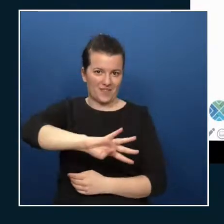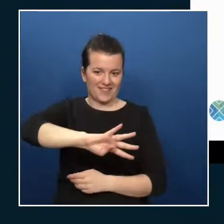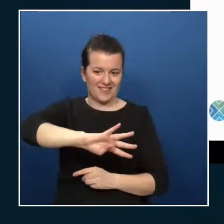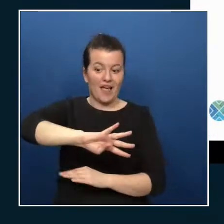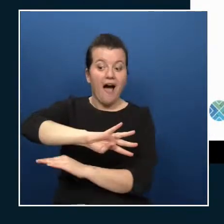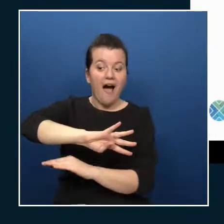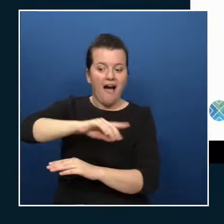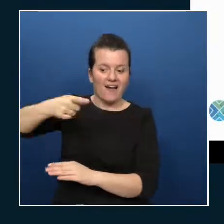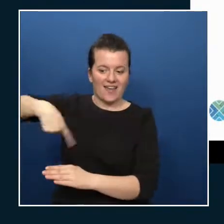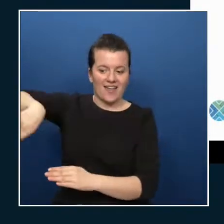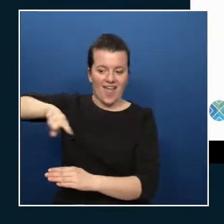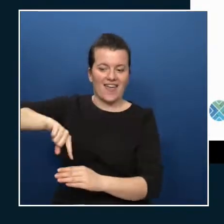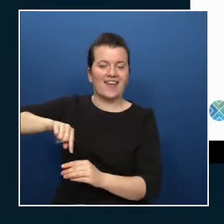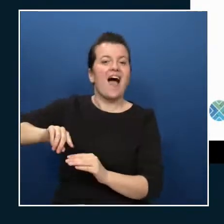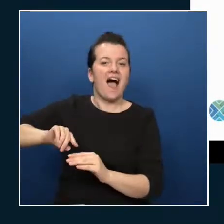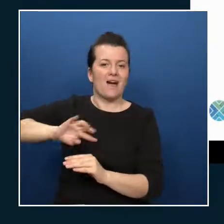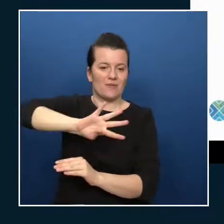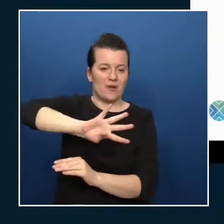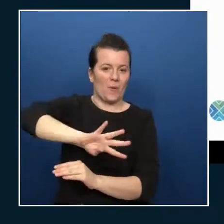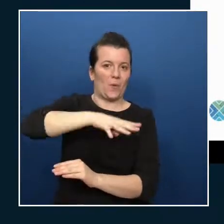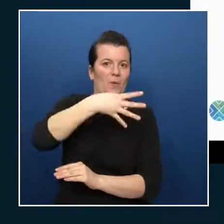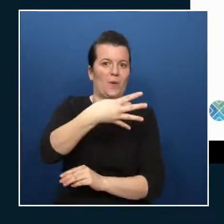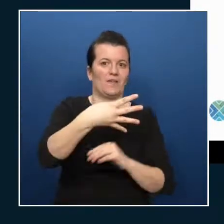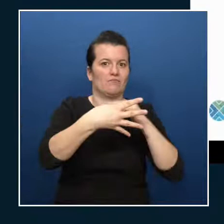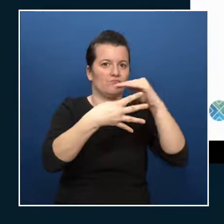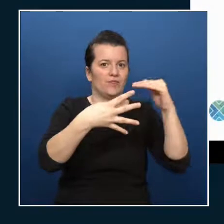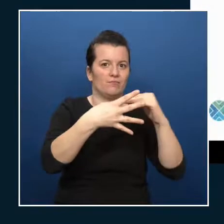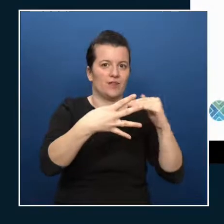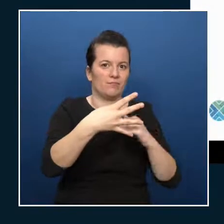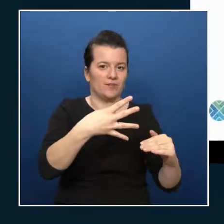missing here, but you get the picture.